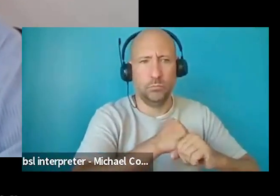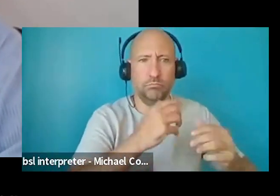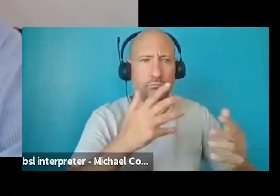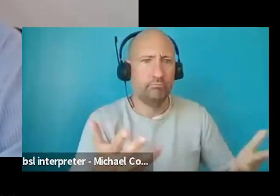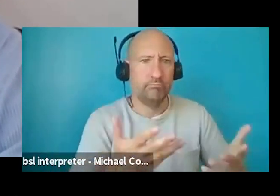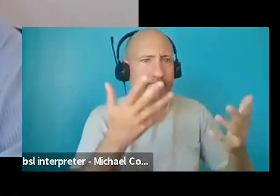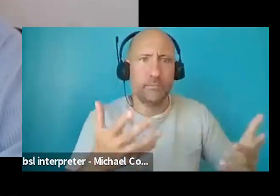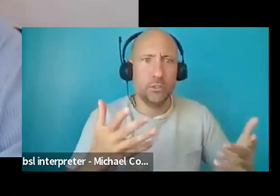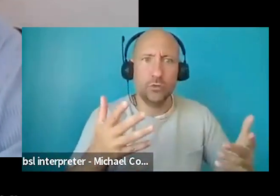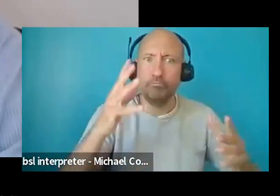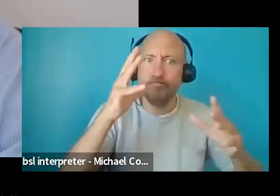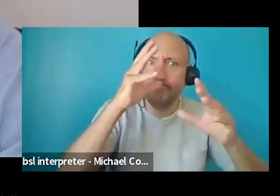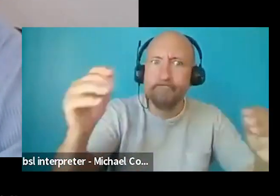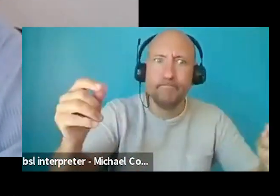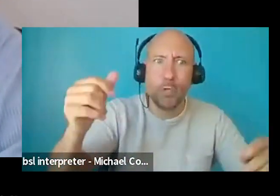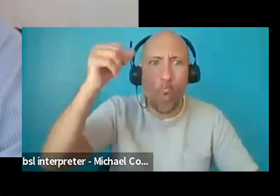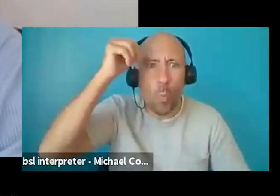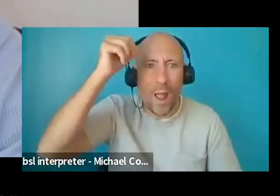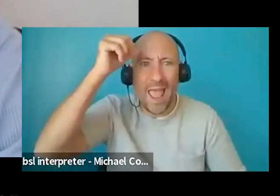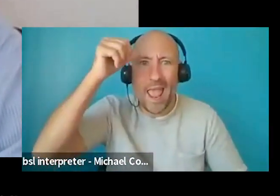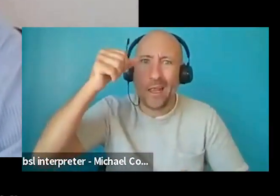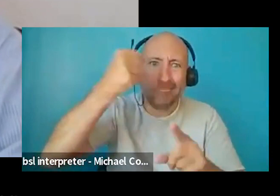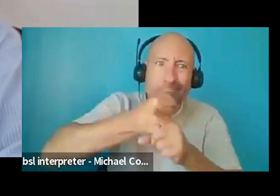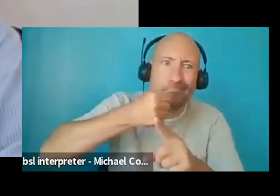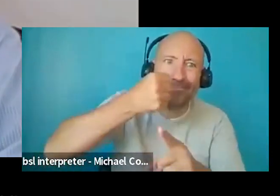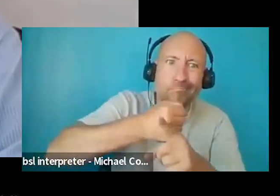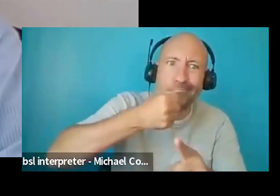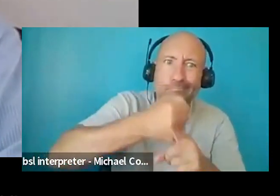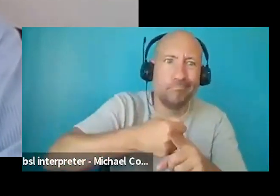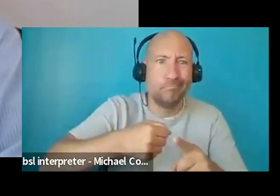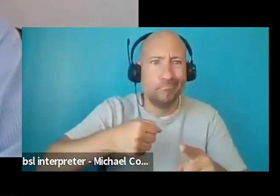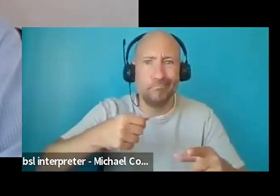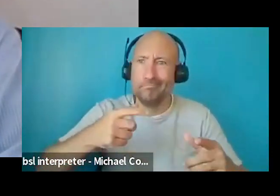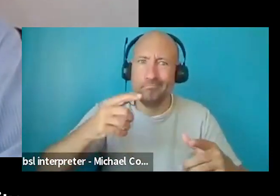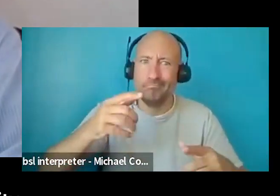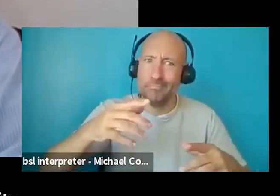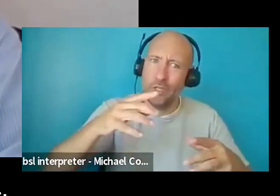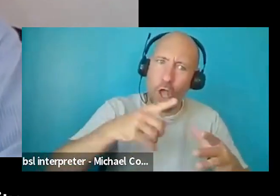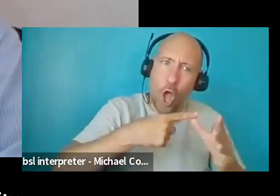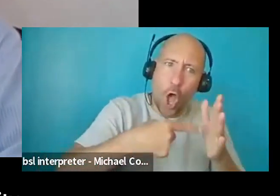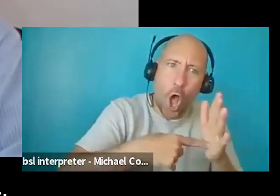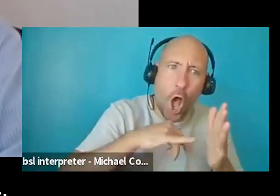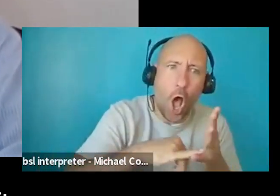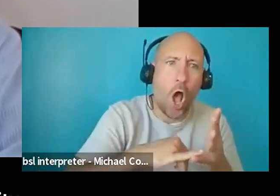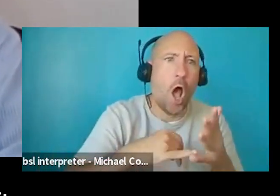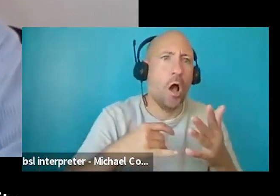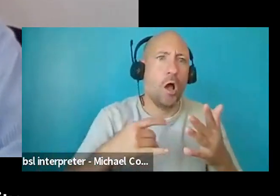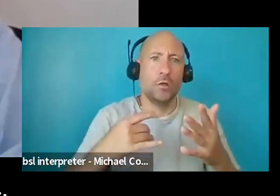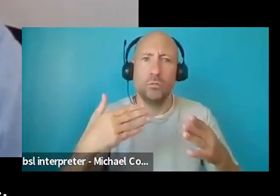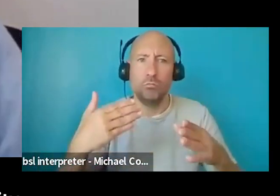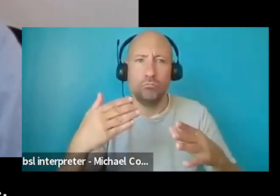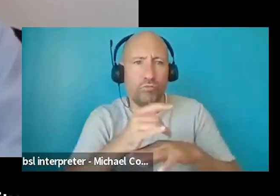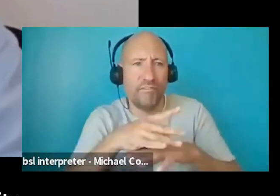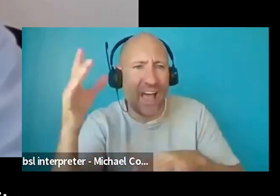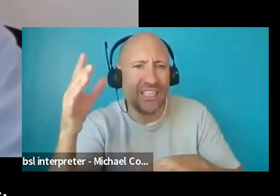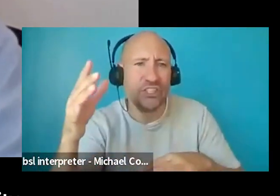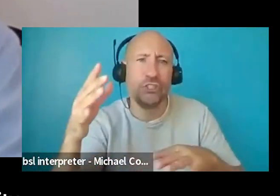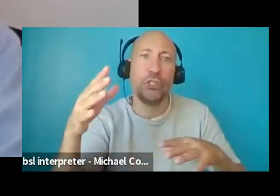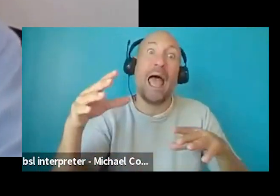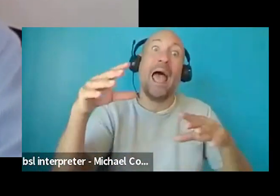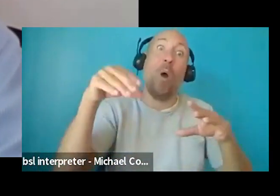raising of awareness of everything which is connected to the arts and arts profession and